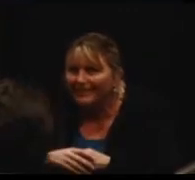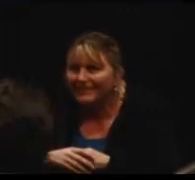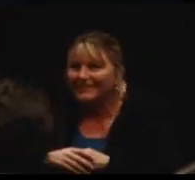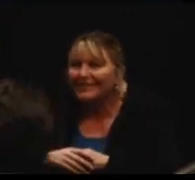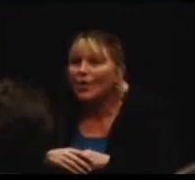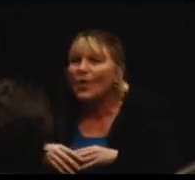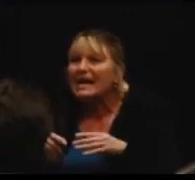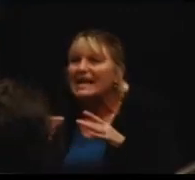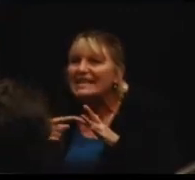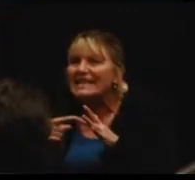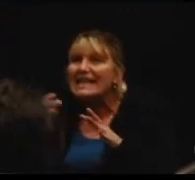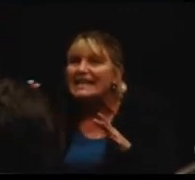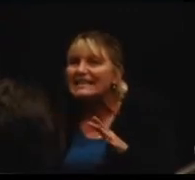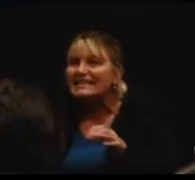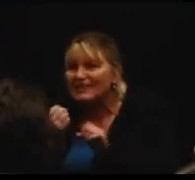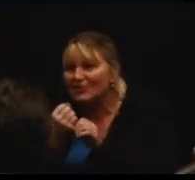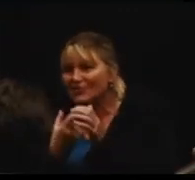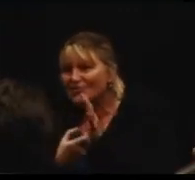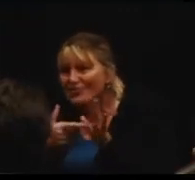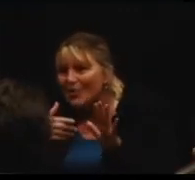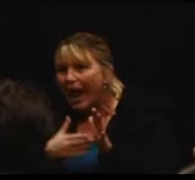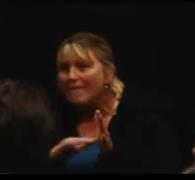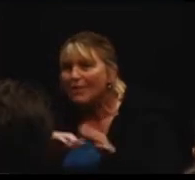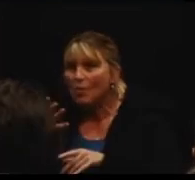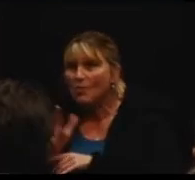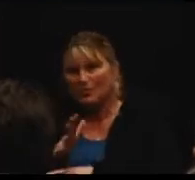for movies, or you'd like it to be.